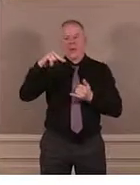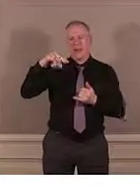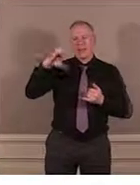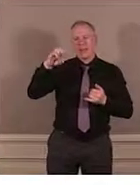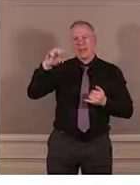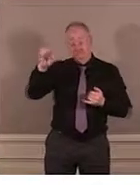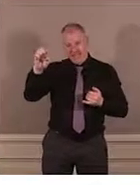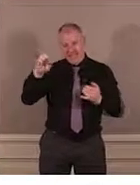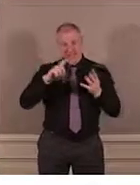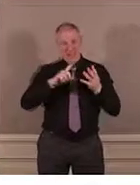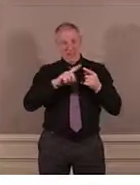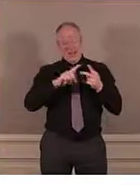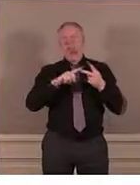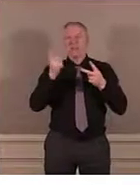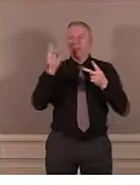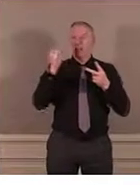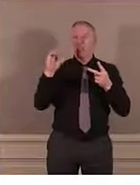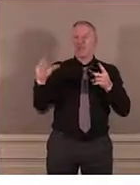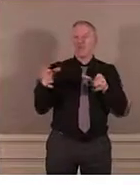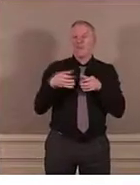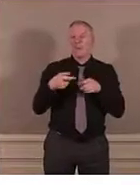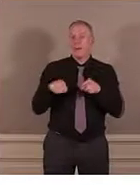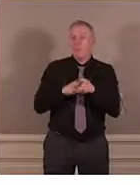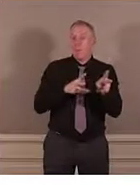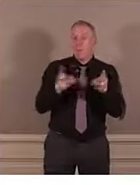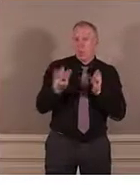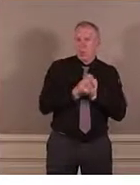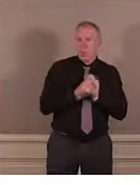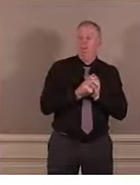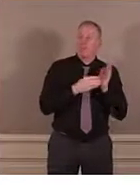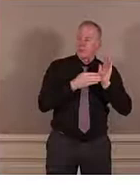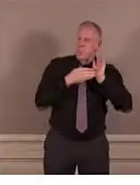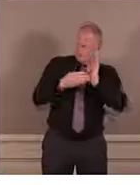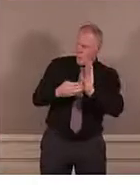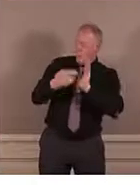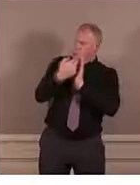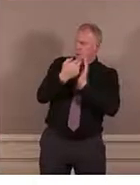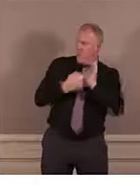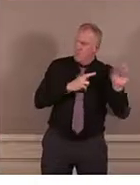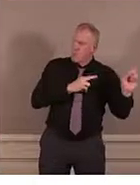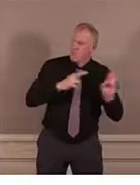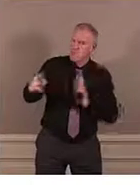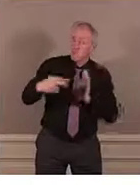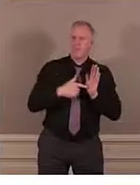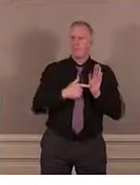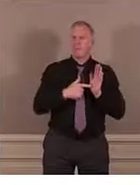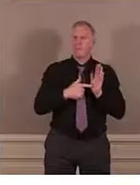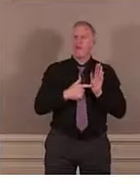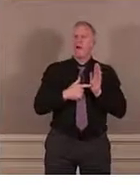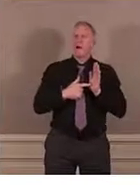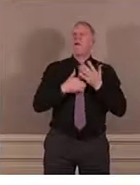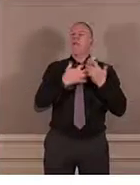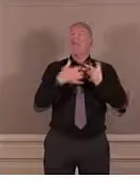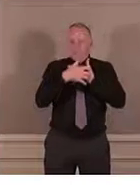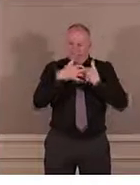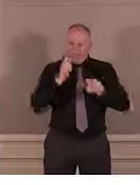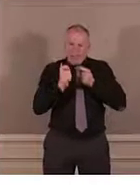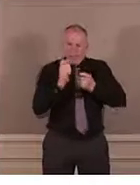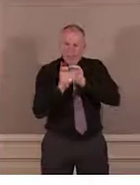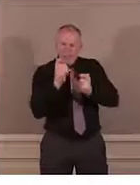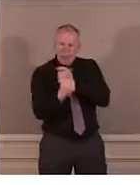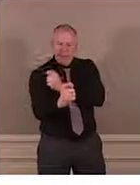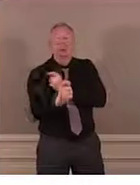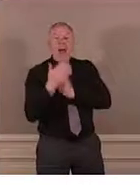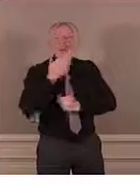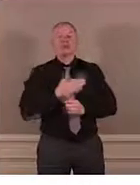NCSE and also to the advisory group who were working with us at that stage, and we had many iterations of those, and we're just have